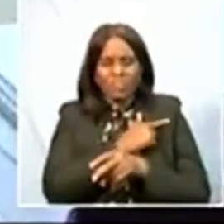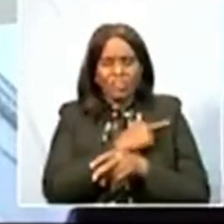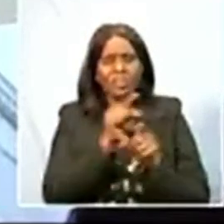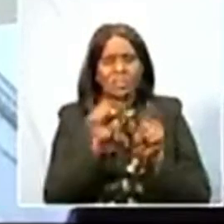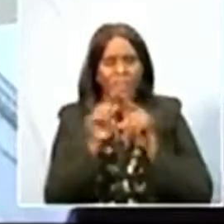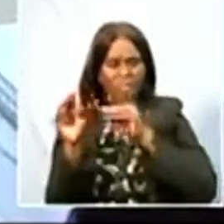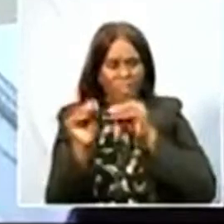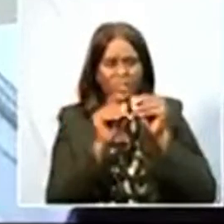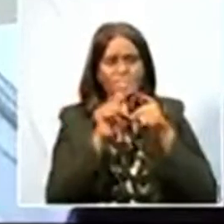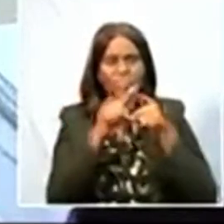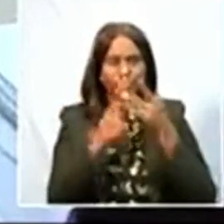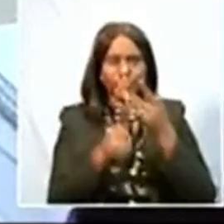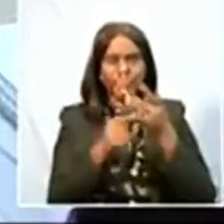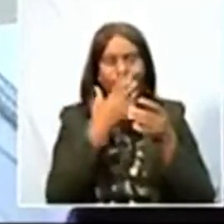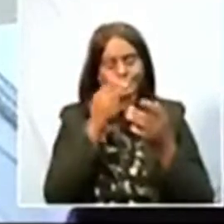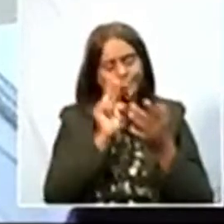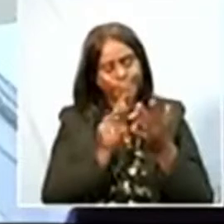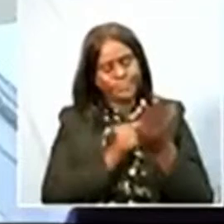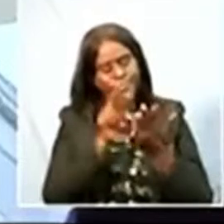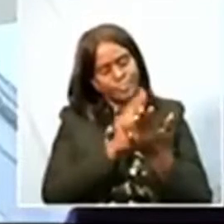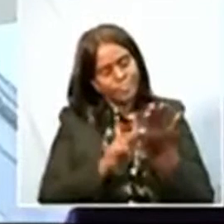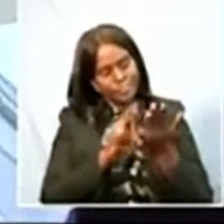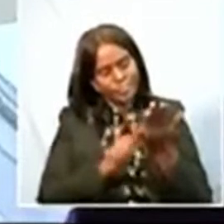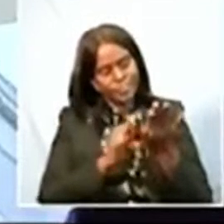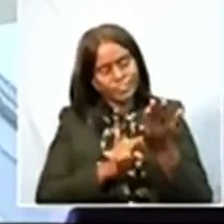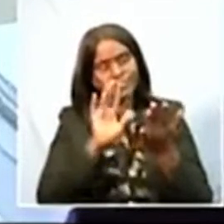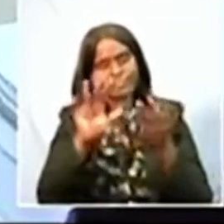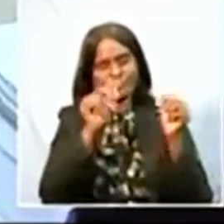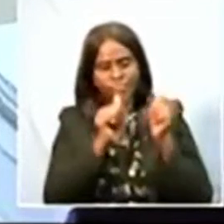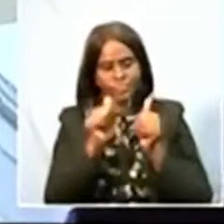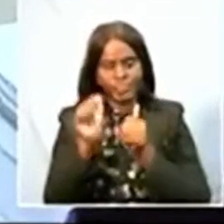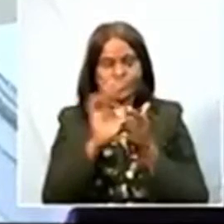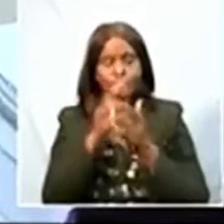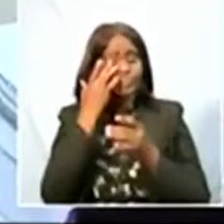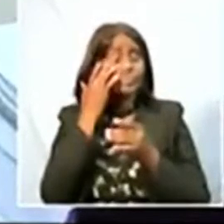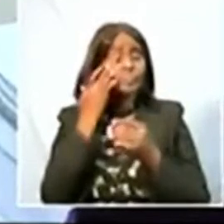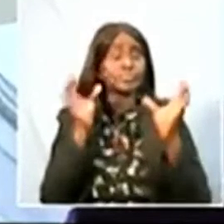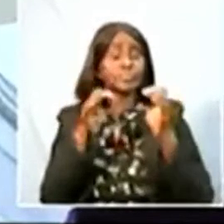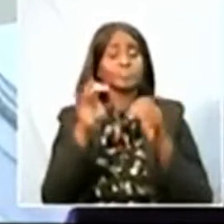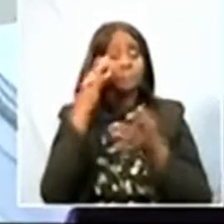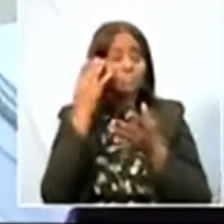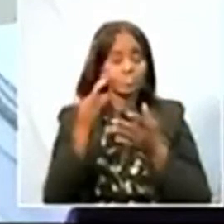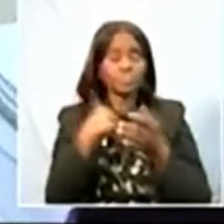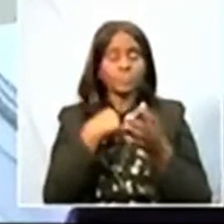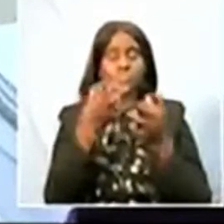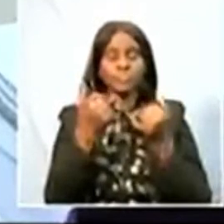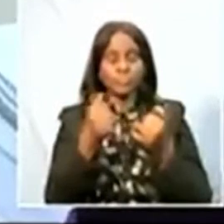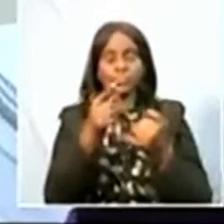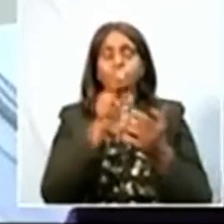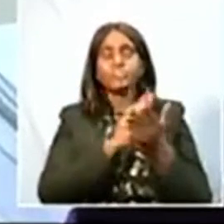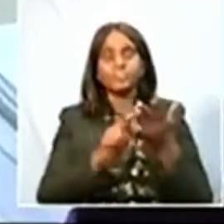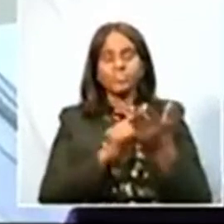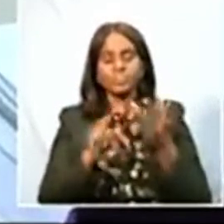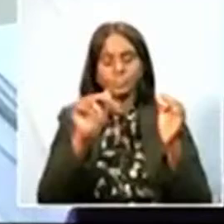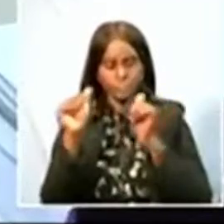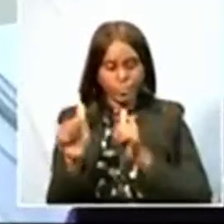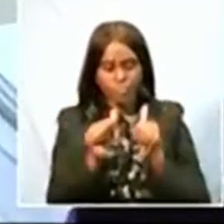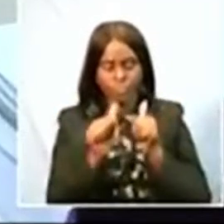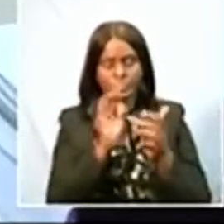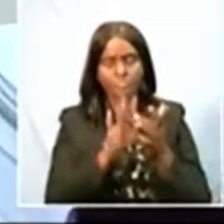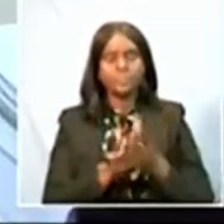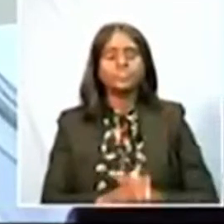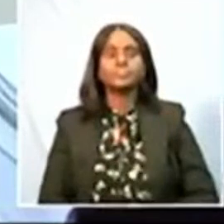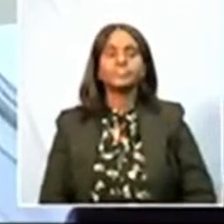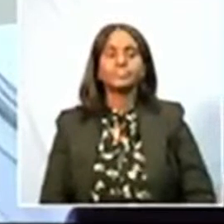to, let's read the action taken. Council Secretary, I want you to read action taken.